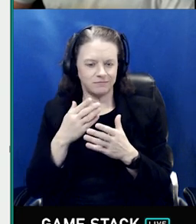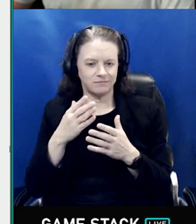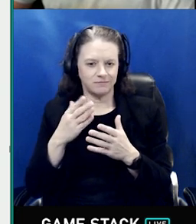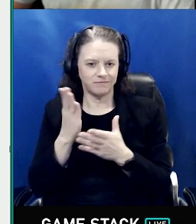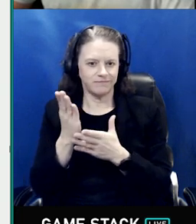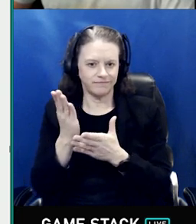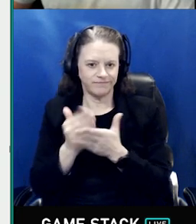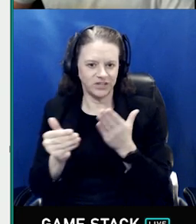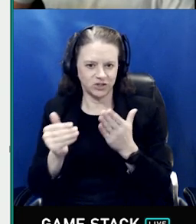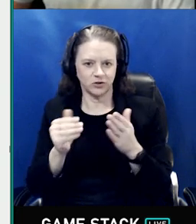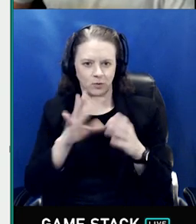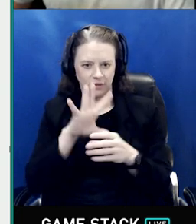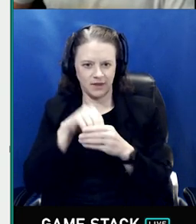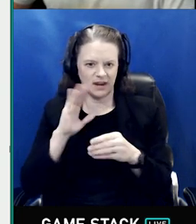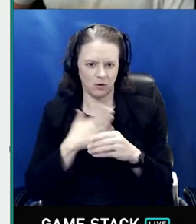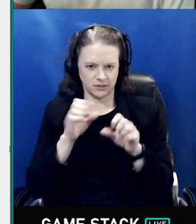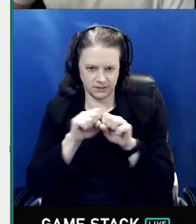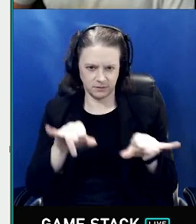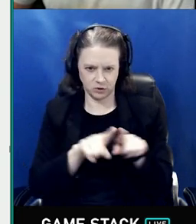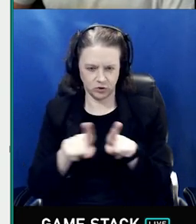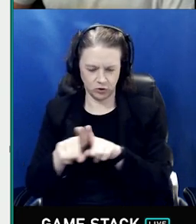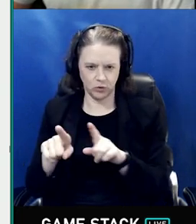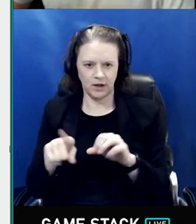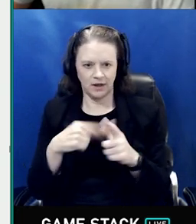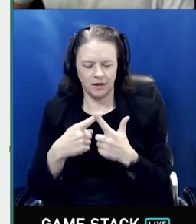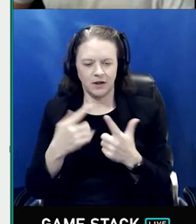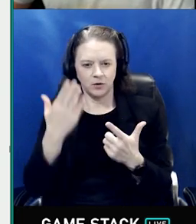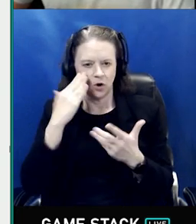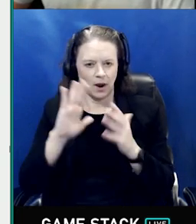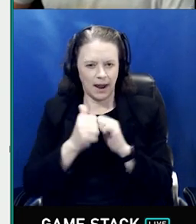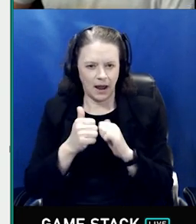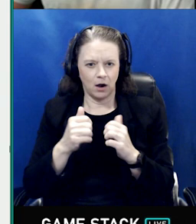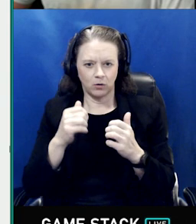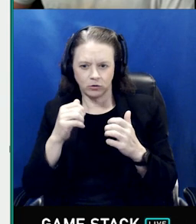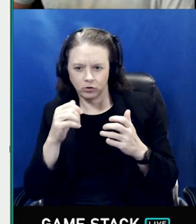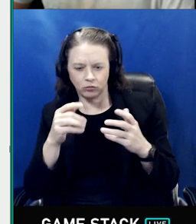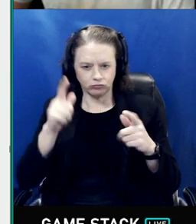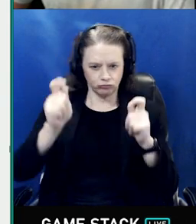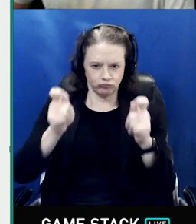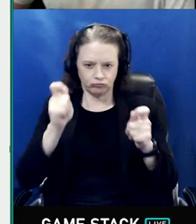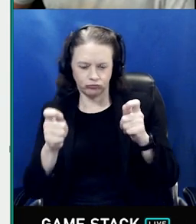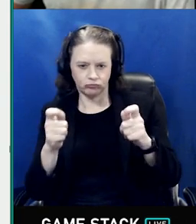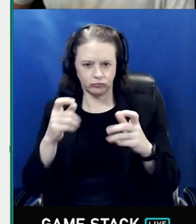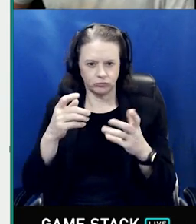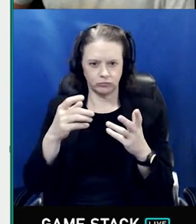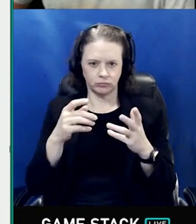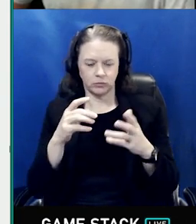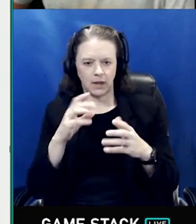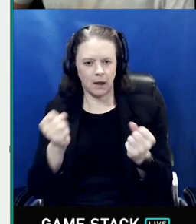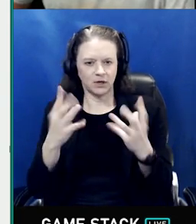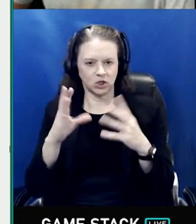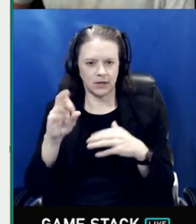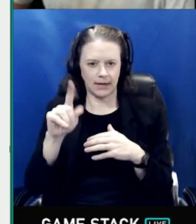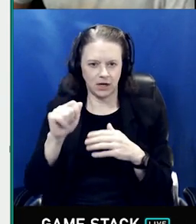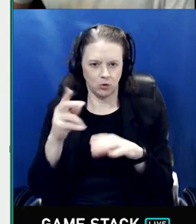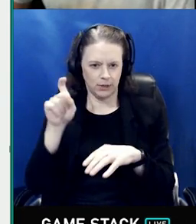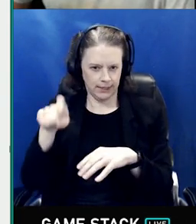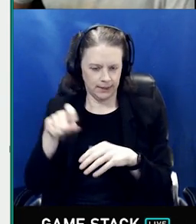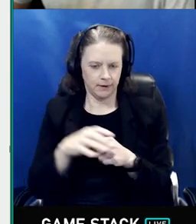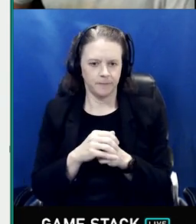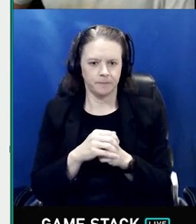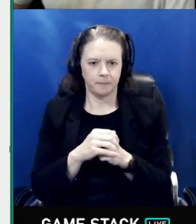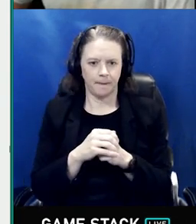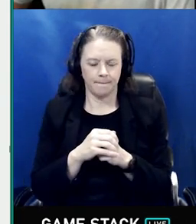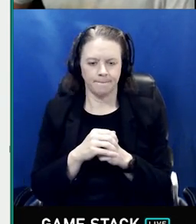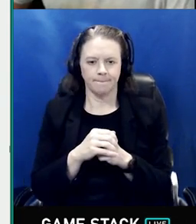provision. The regions you replicate data in as well can play an important role. You want your data to be close to your users, but you need